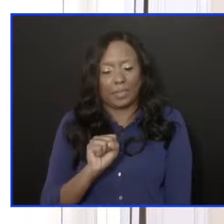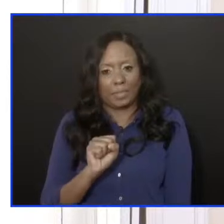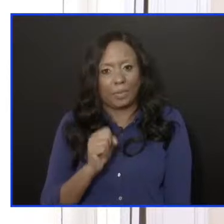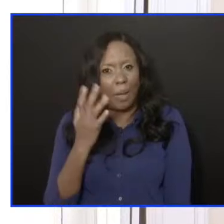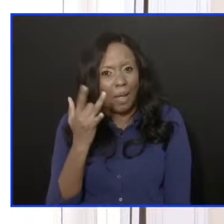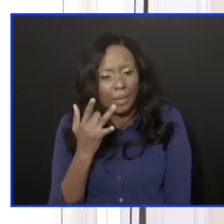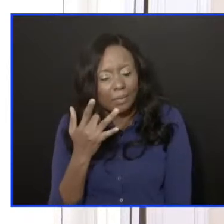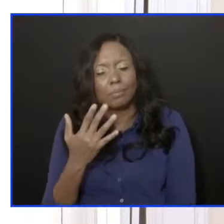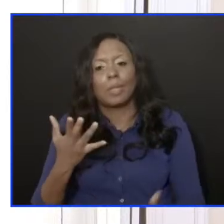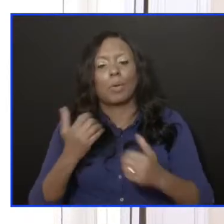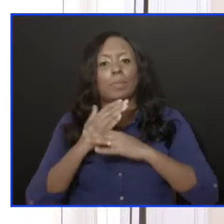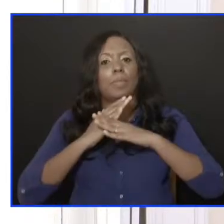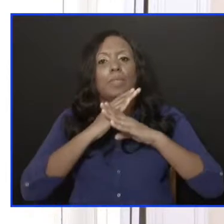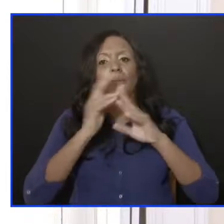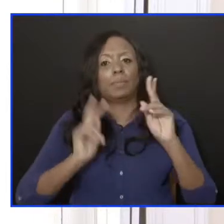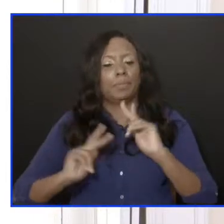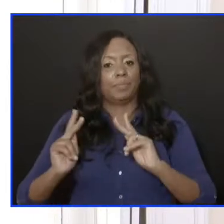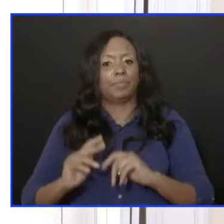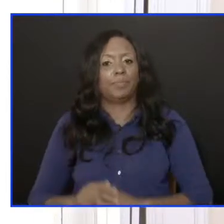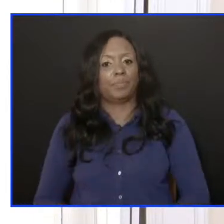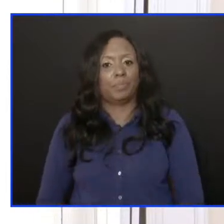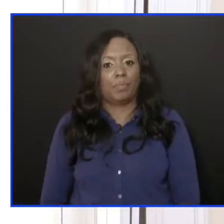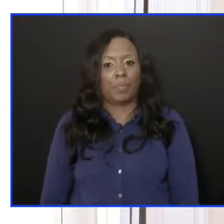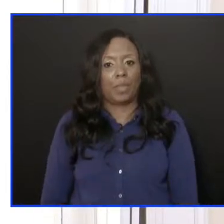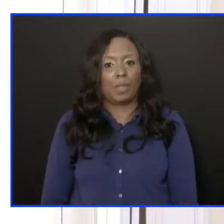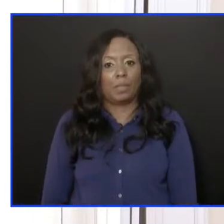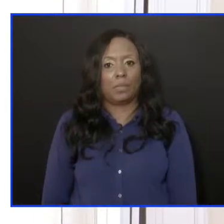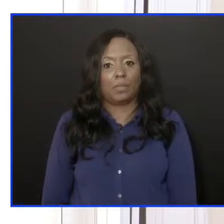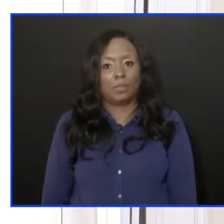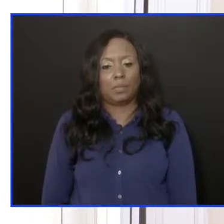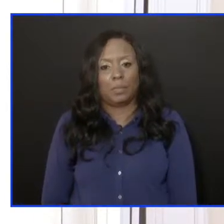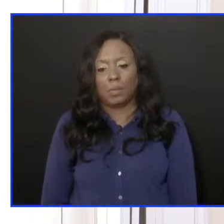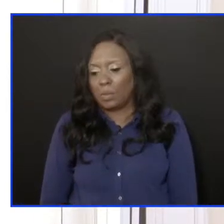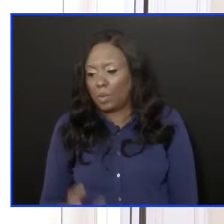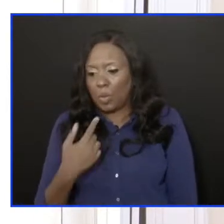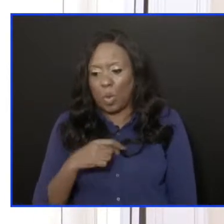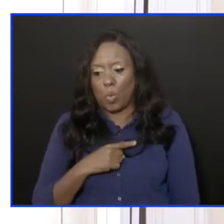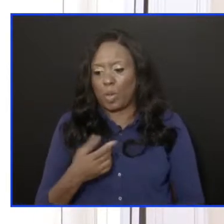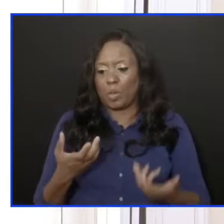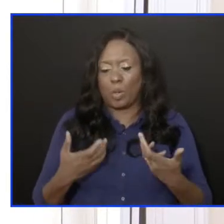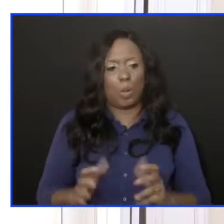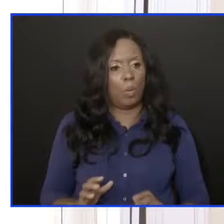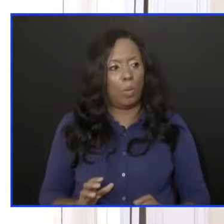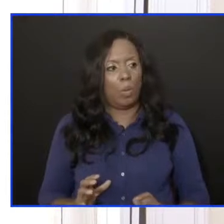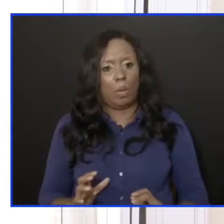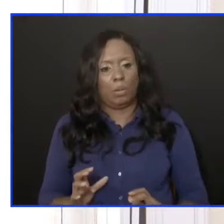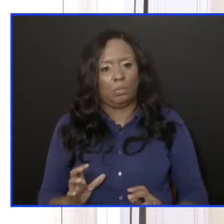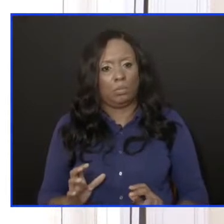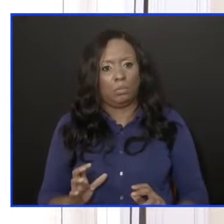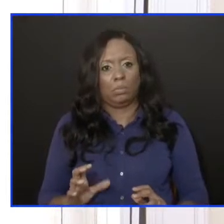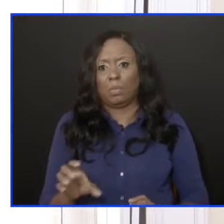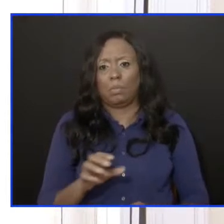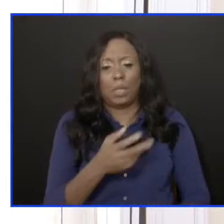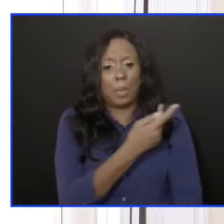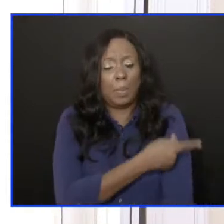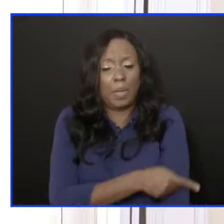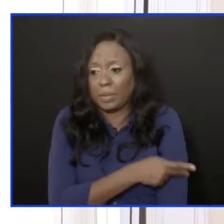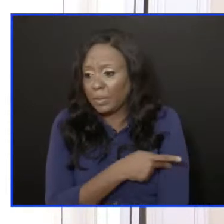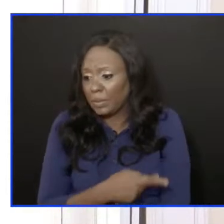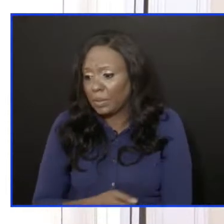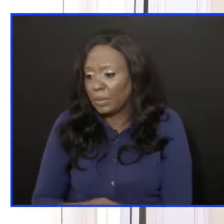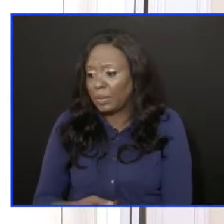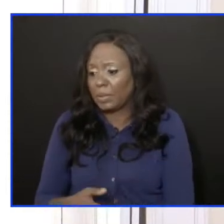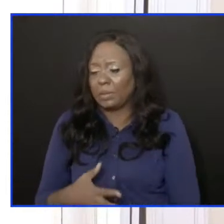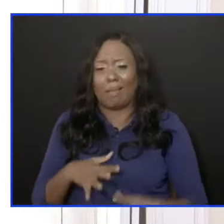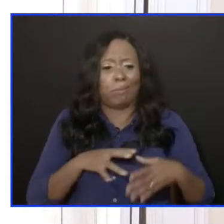is to protect persons. There was never an intention for patients to be subject to it, and I think that Dr. Williams and others have explained